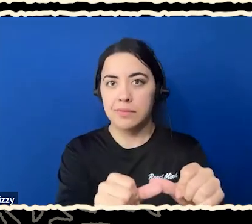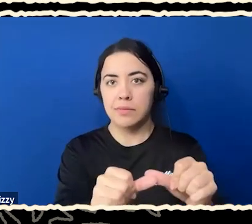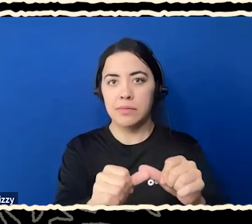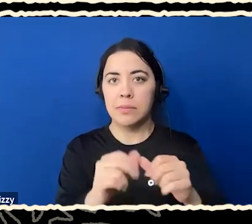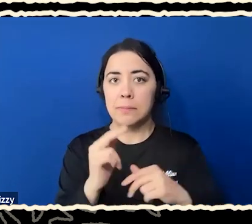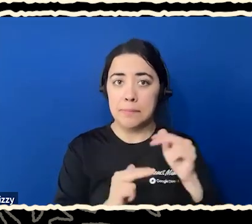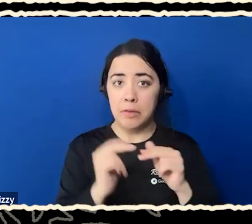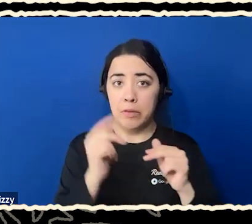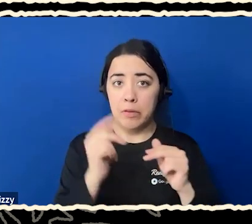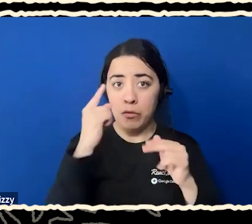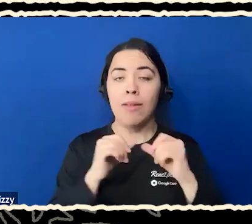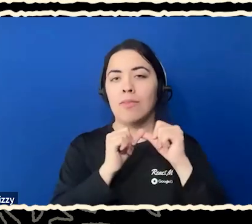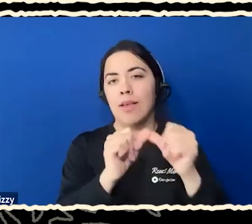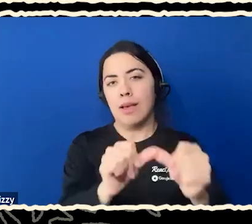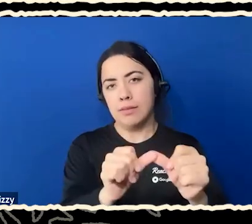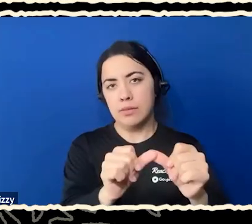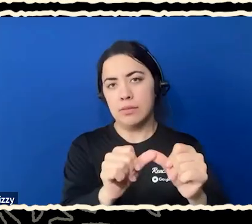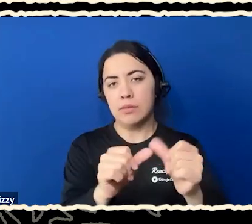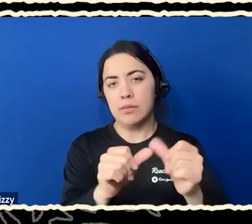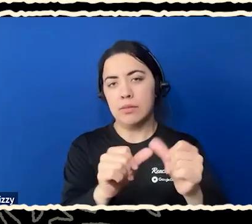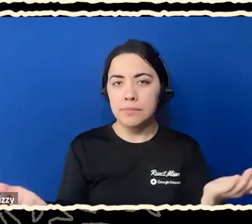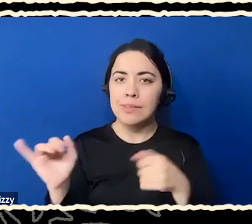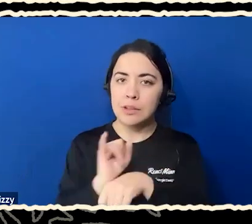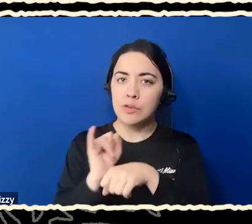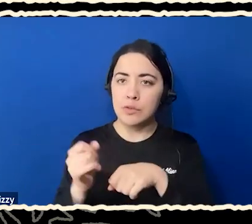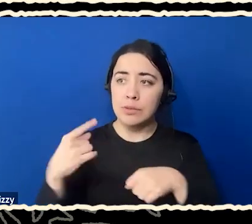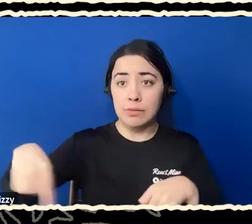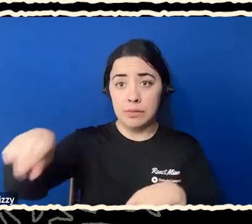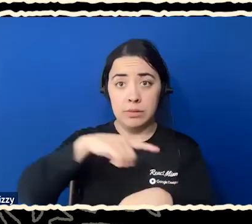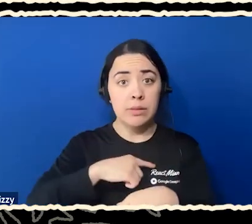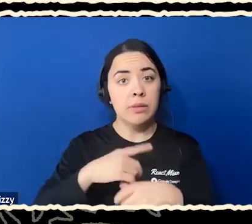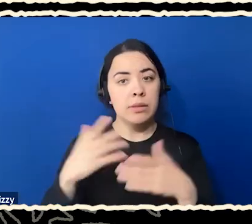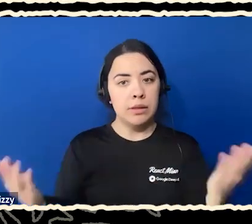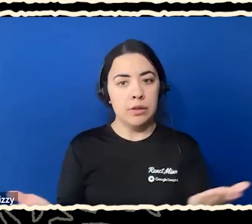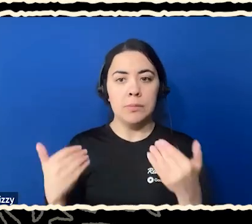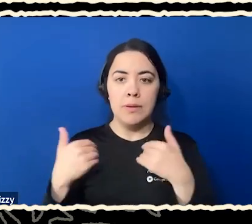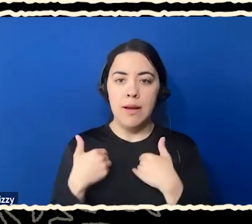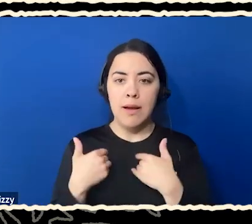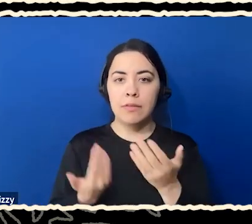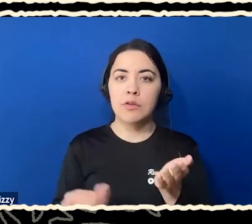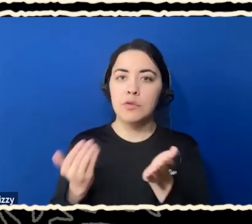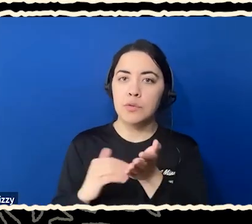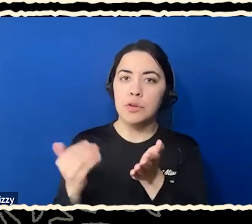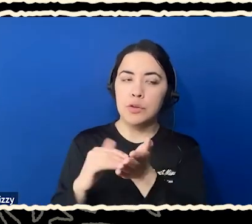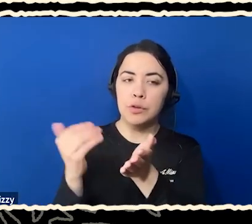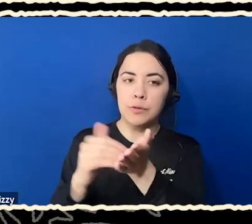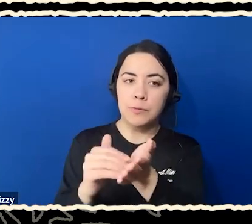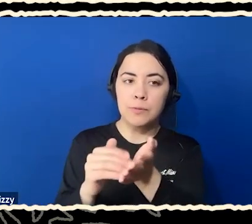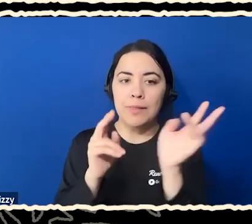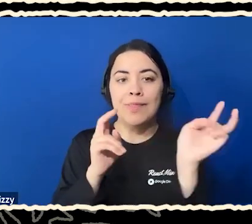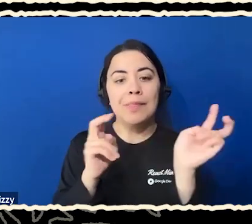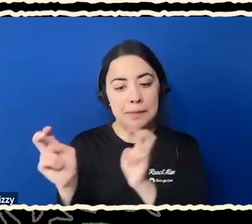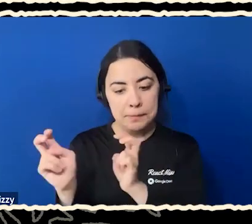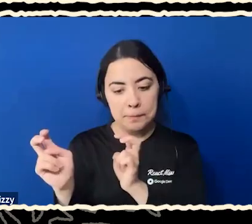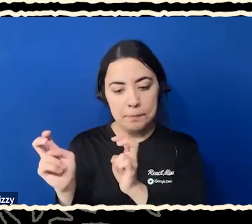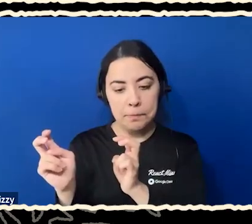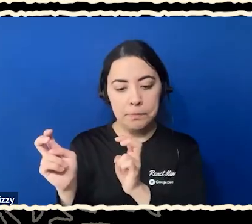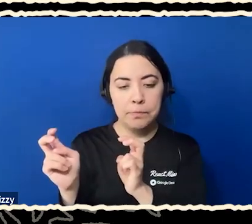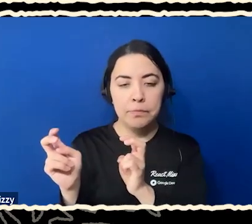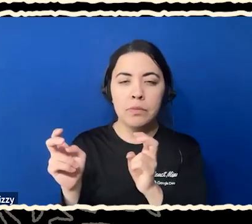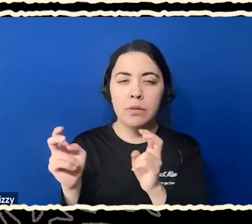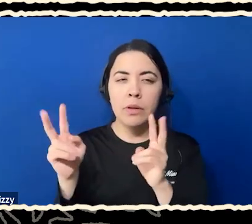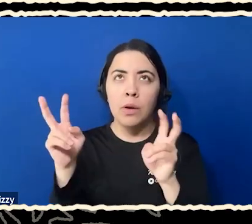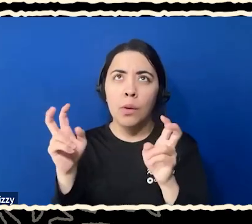of course, as an industry, we have this reoccurring theme of